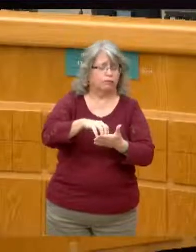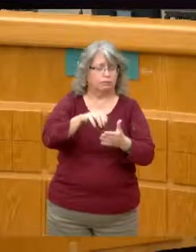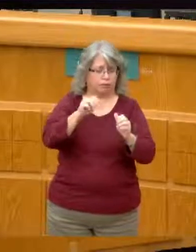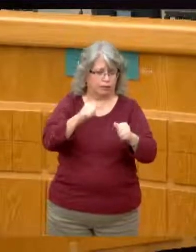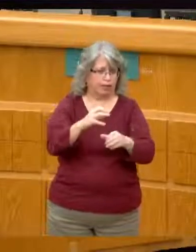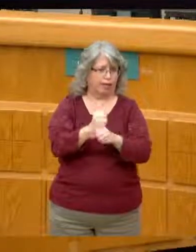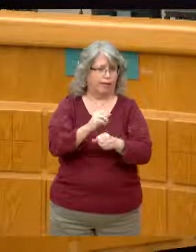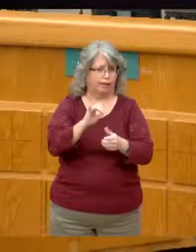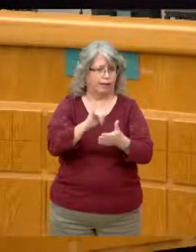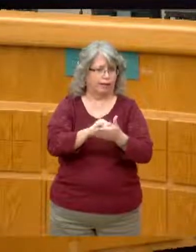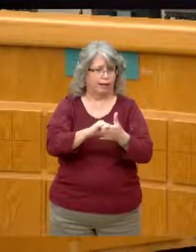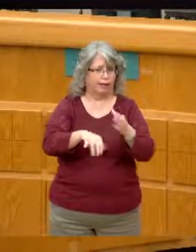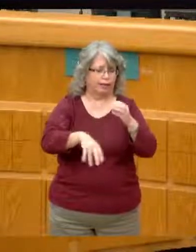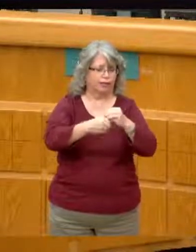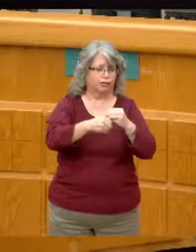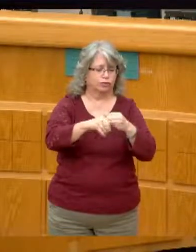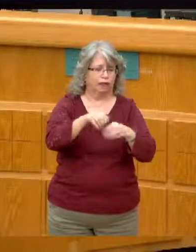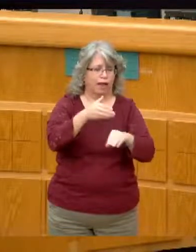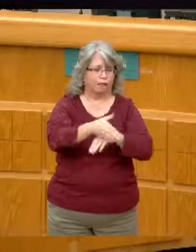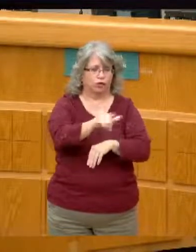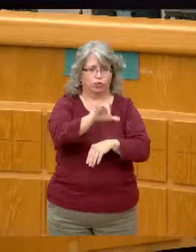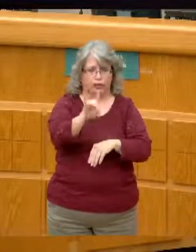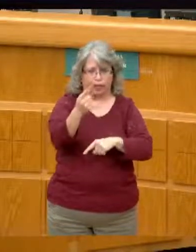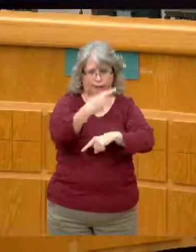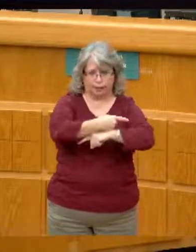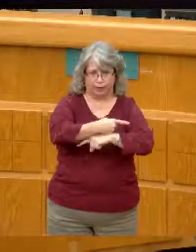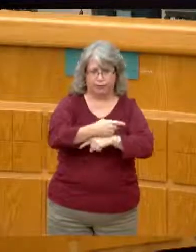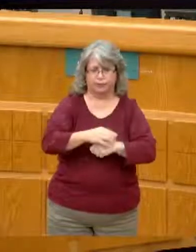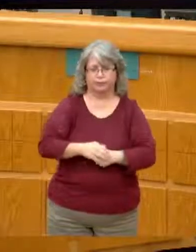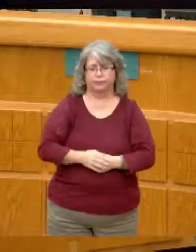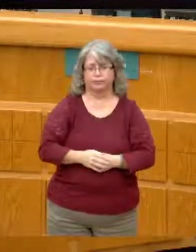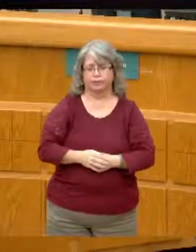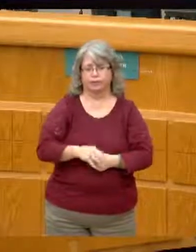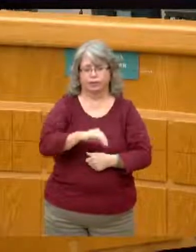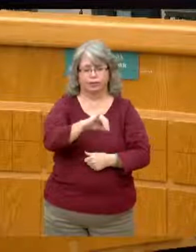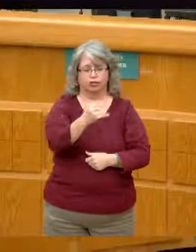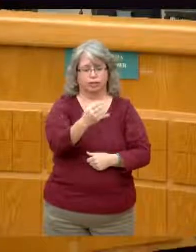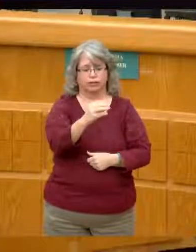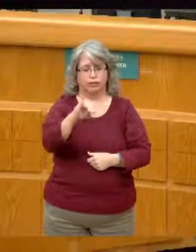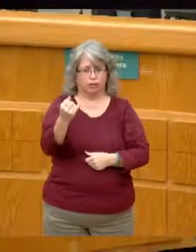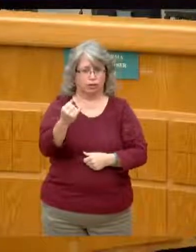eligible for a booster 2 months after their first injection.